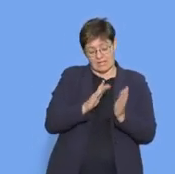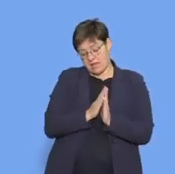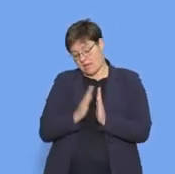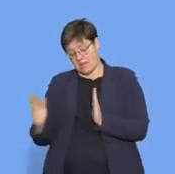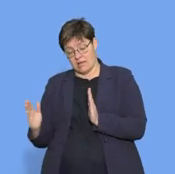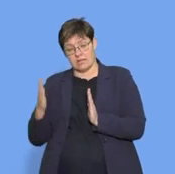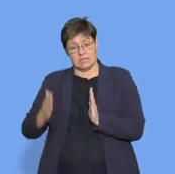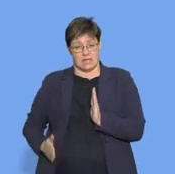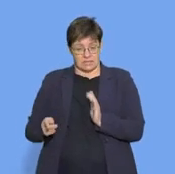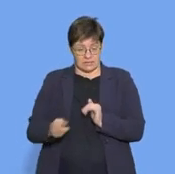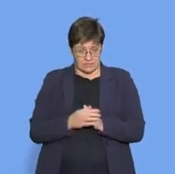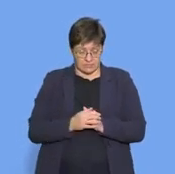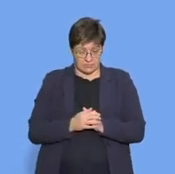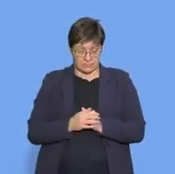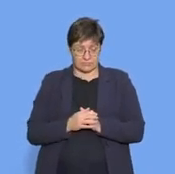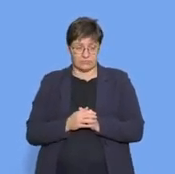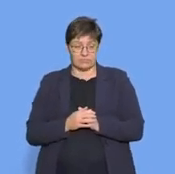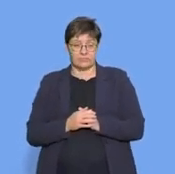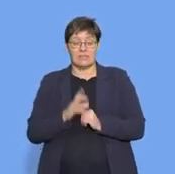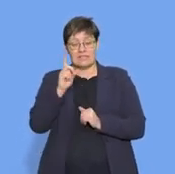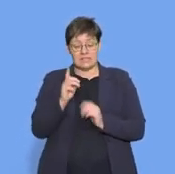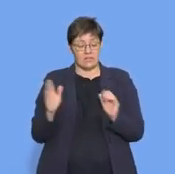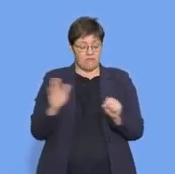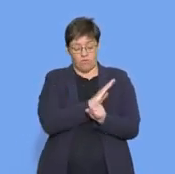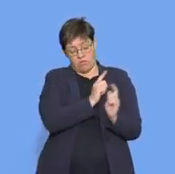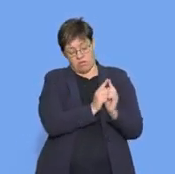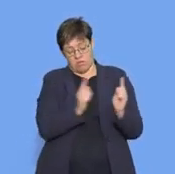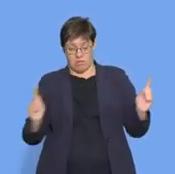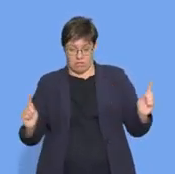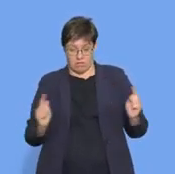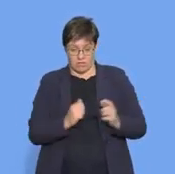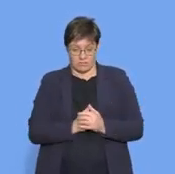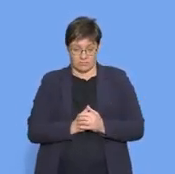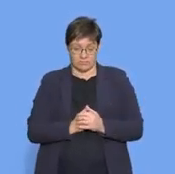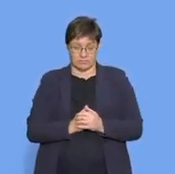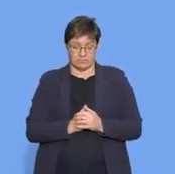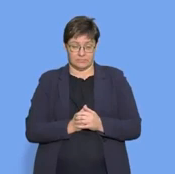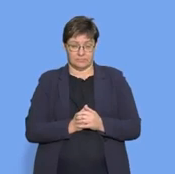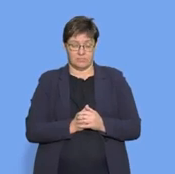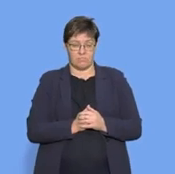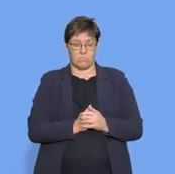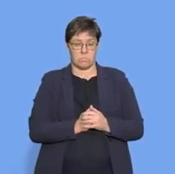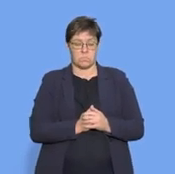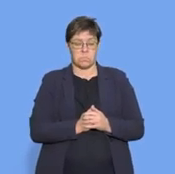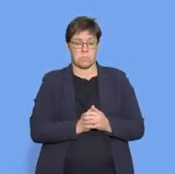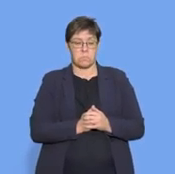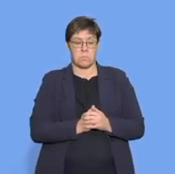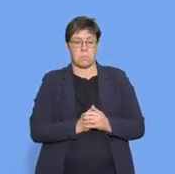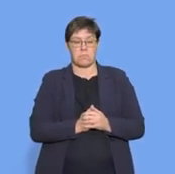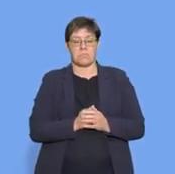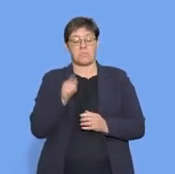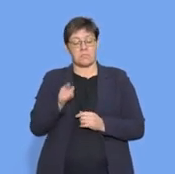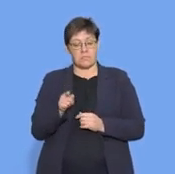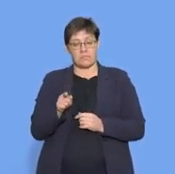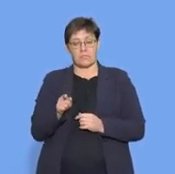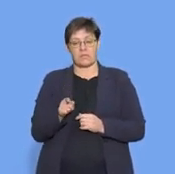center towards the circumference, and the diameter is 2 times the radius. So the